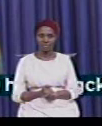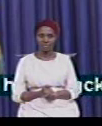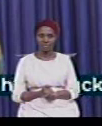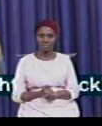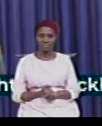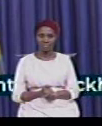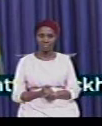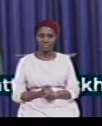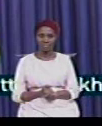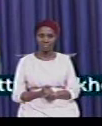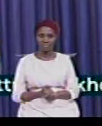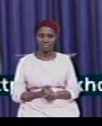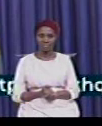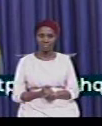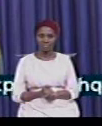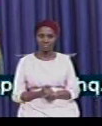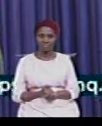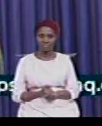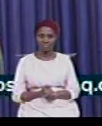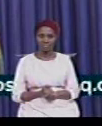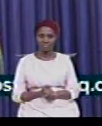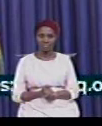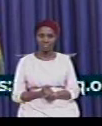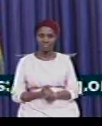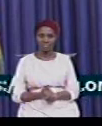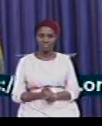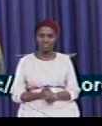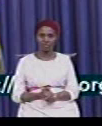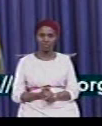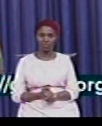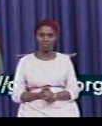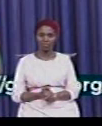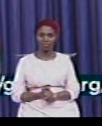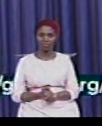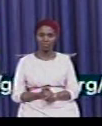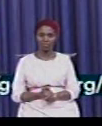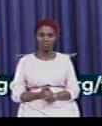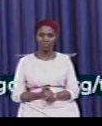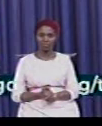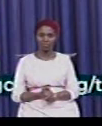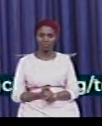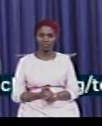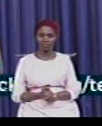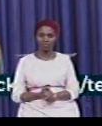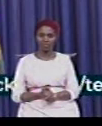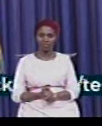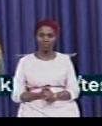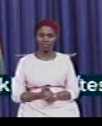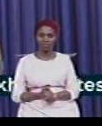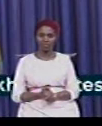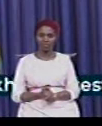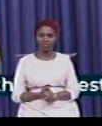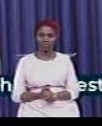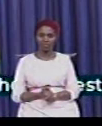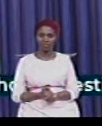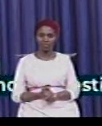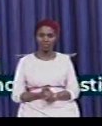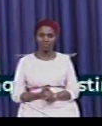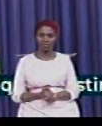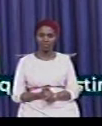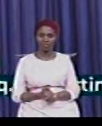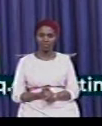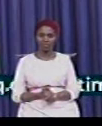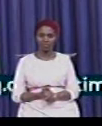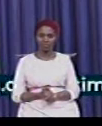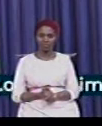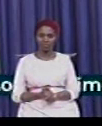Medimacuba, dear Chile, say, and that dear Menya Mayalisa. Yanko Ponsu see him in Piable. Emra was of what he bought